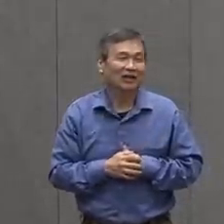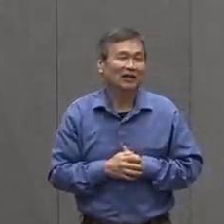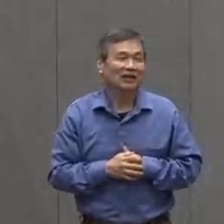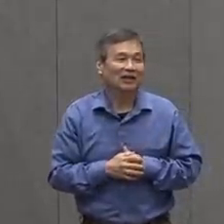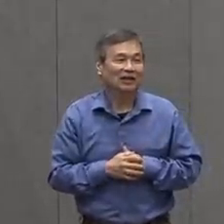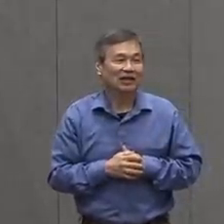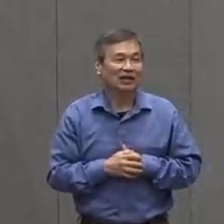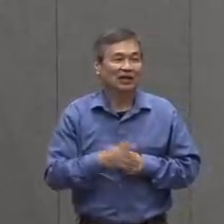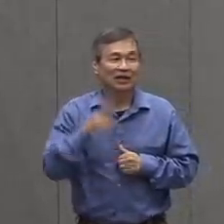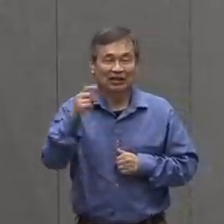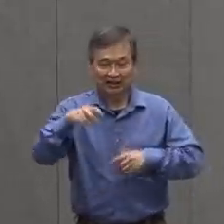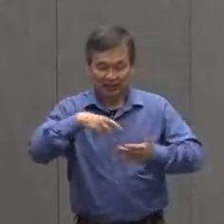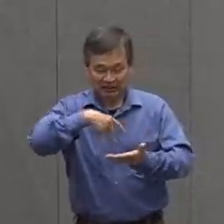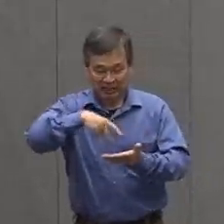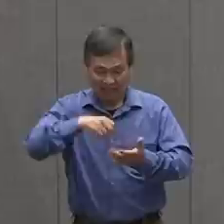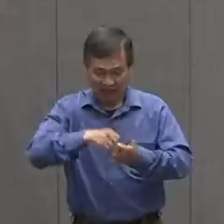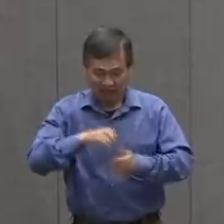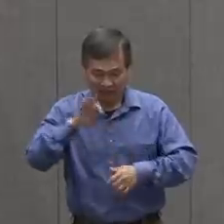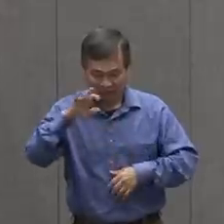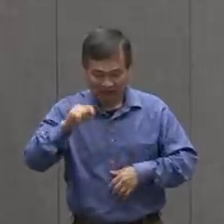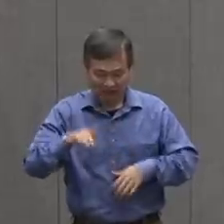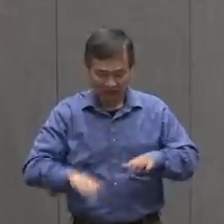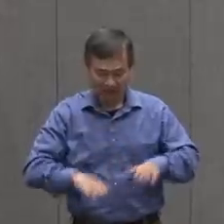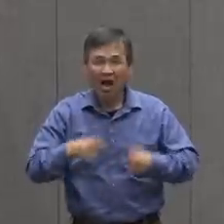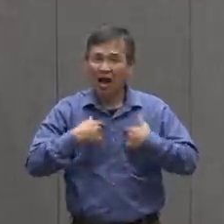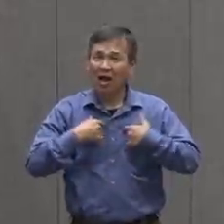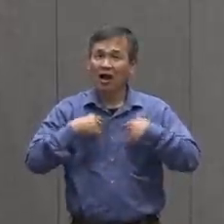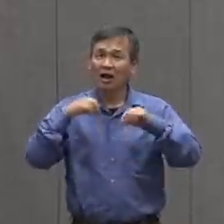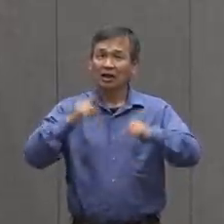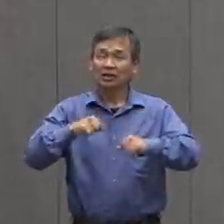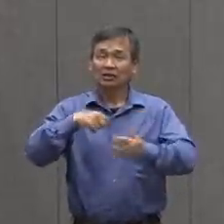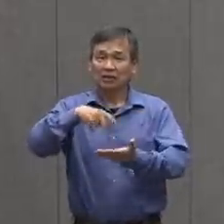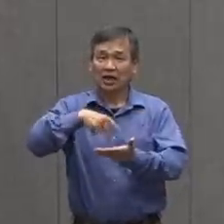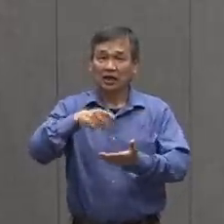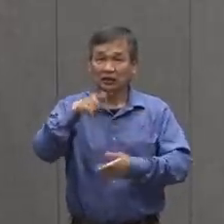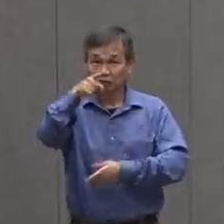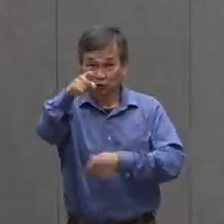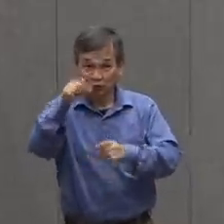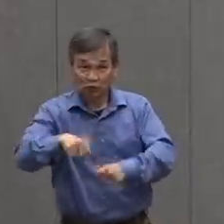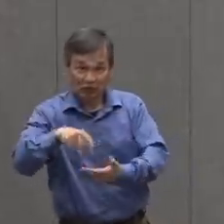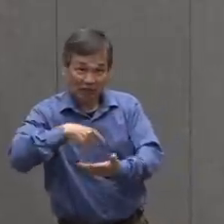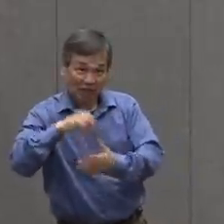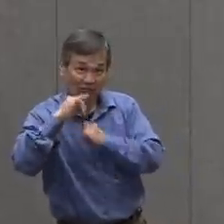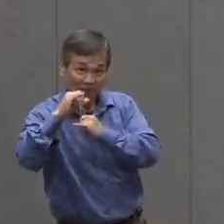He can do a dance. I think I could do that with my feet too. Can you do that with your feet at home?